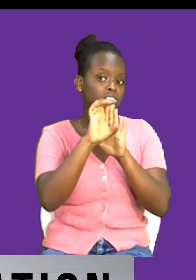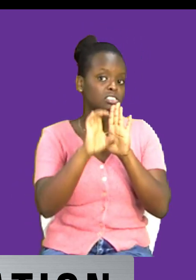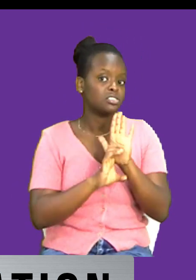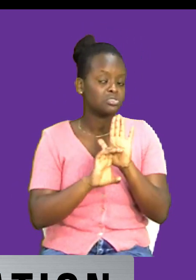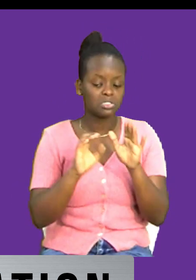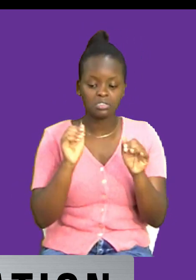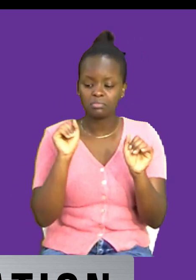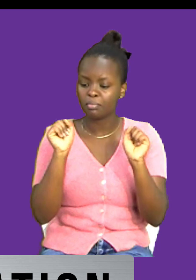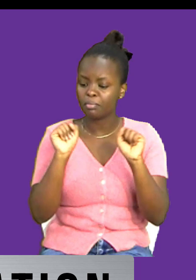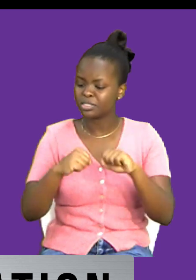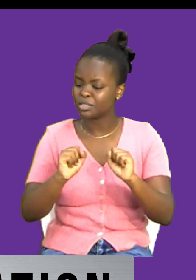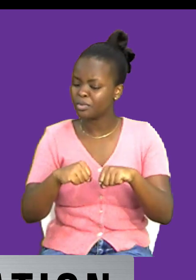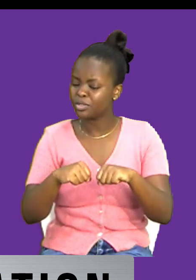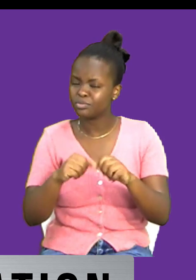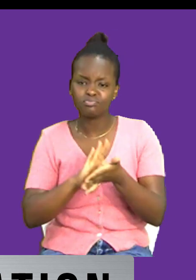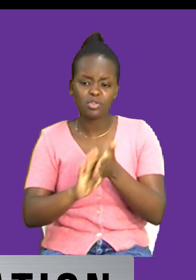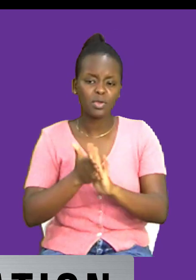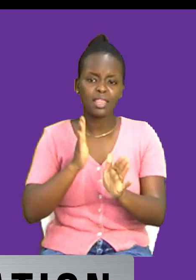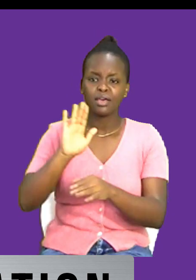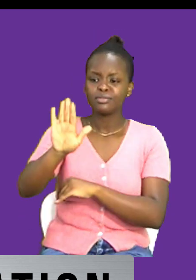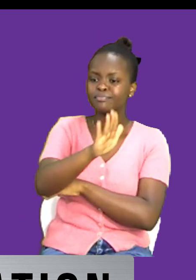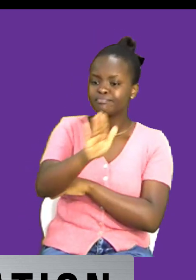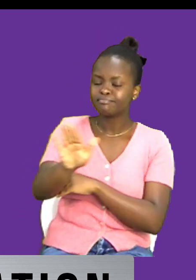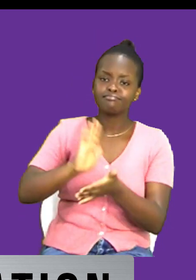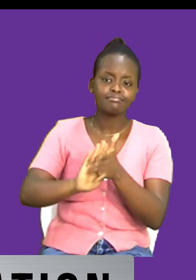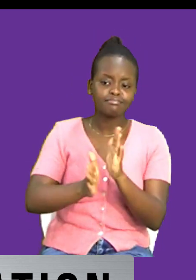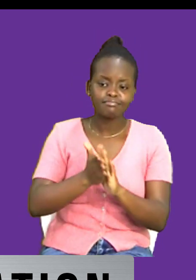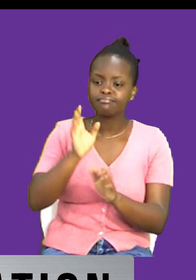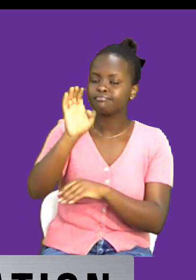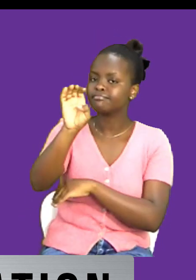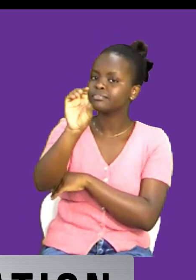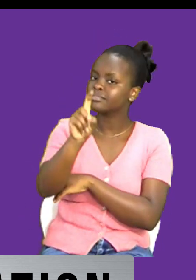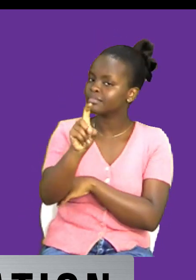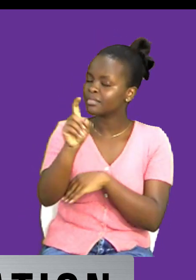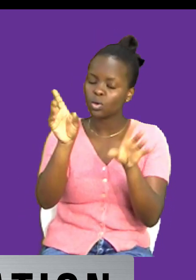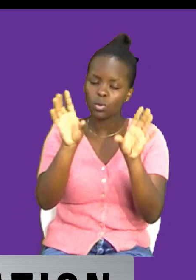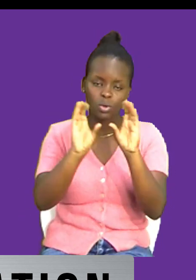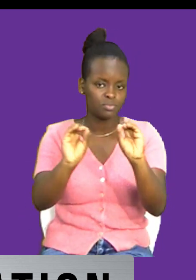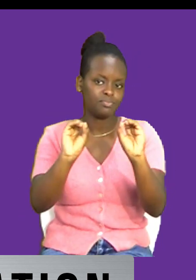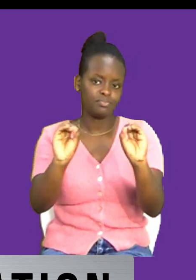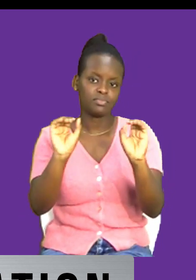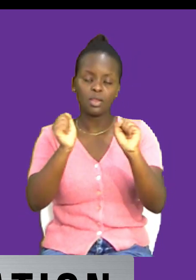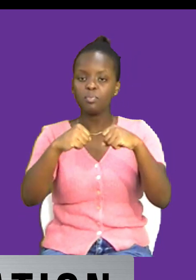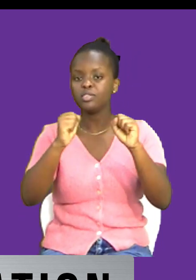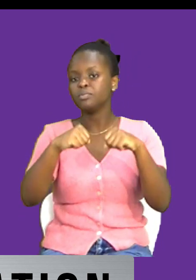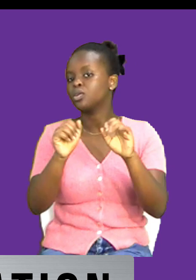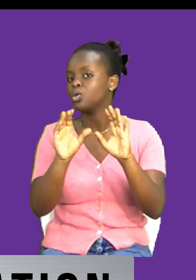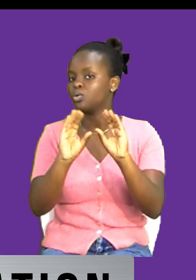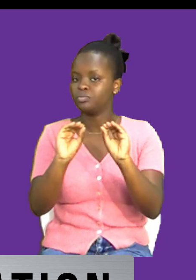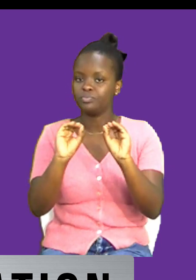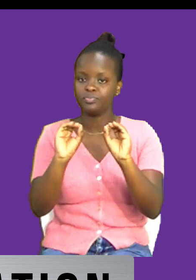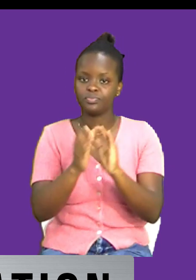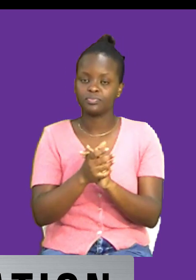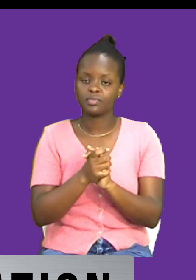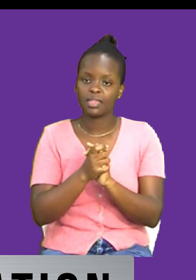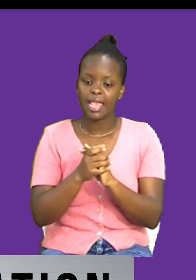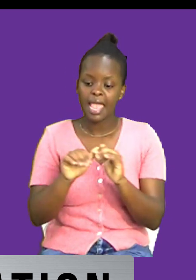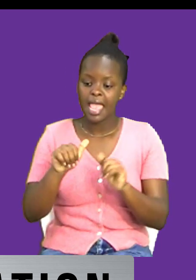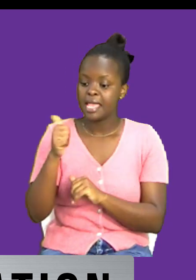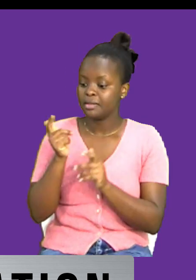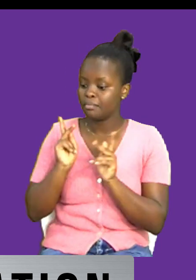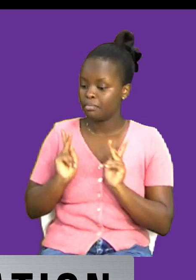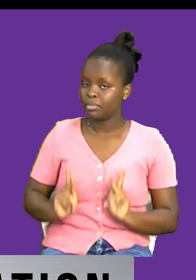without the executive, no problem. It has to be passed by the three. But at least it will be coming through, ensuring that anybody who